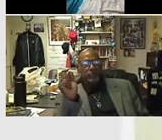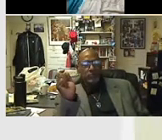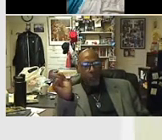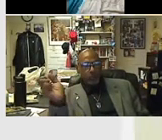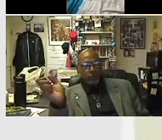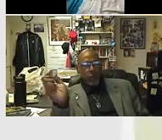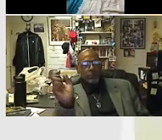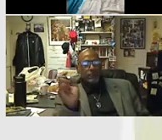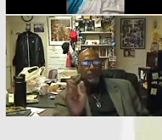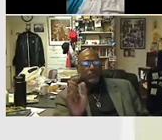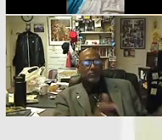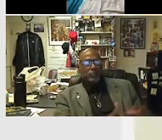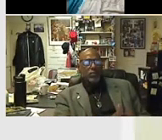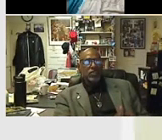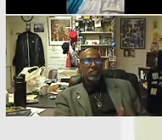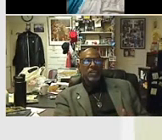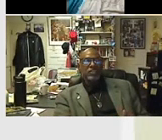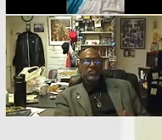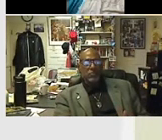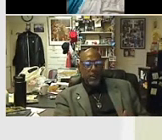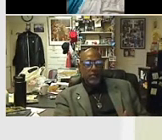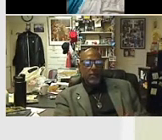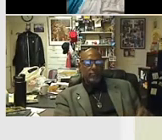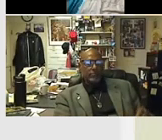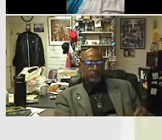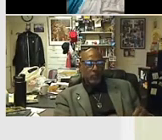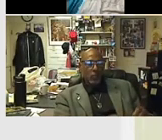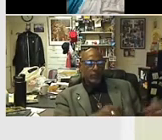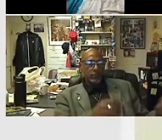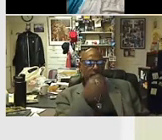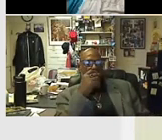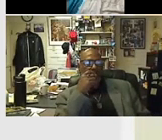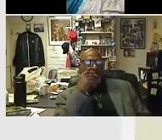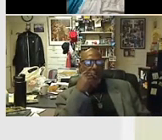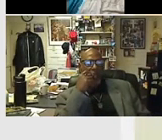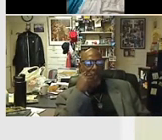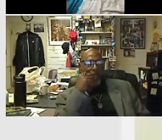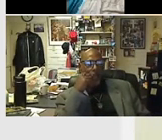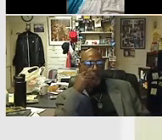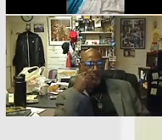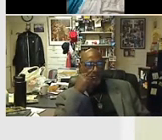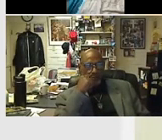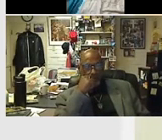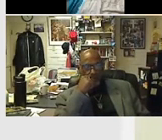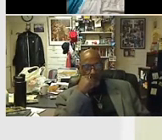Oh. Okay. Jesus. Let's look at the next paragraph. Somebody want to read that one?